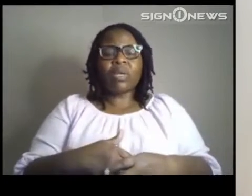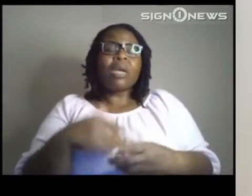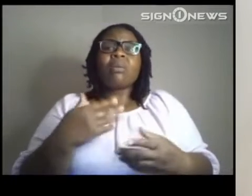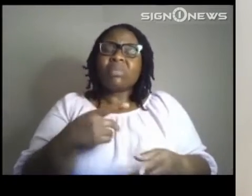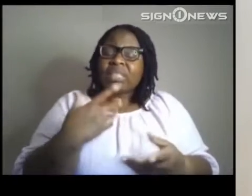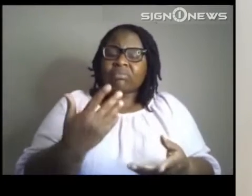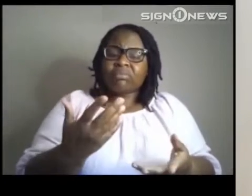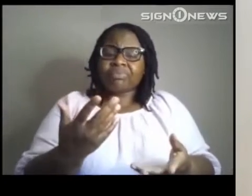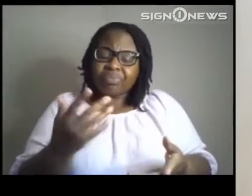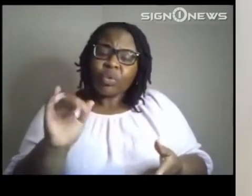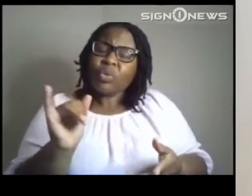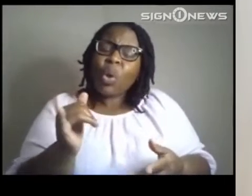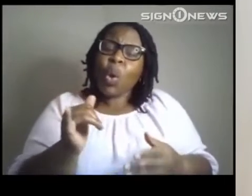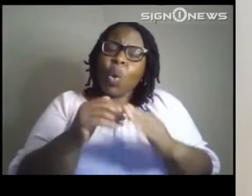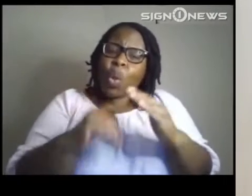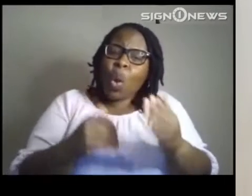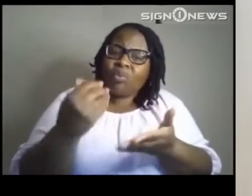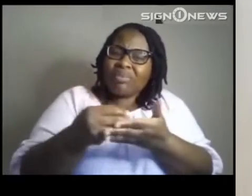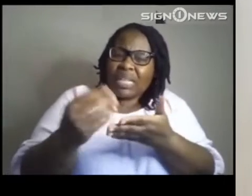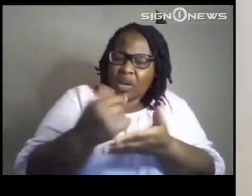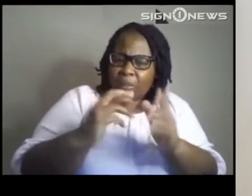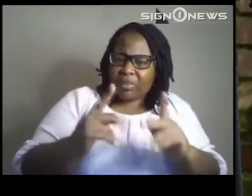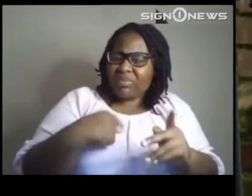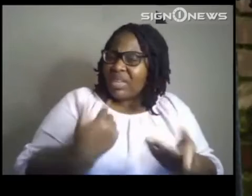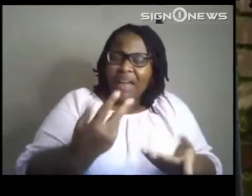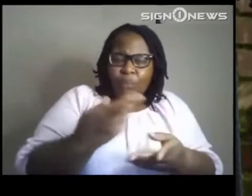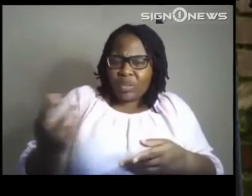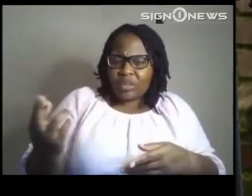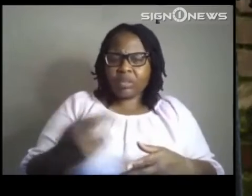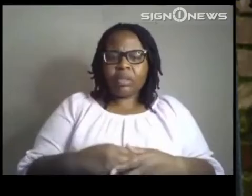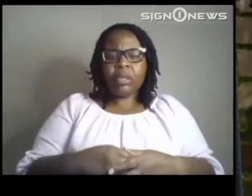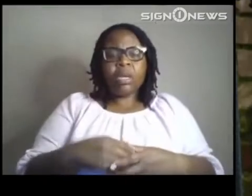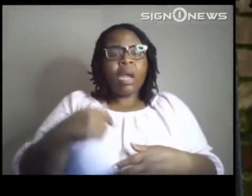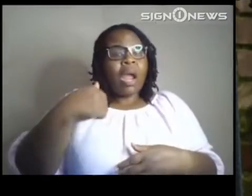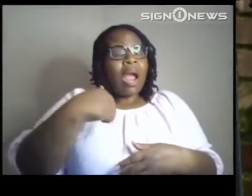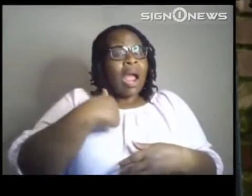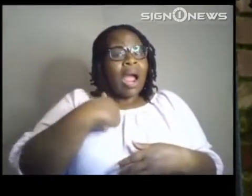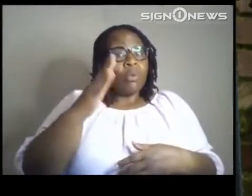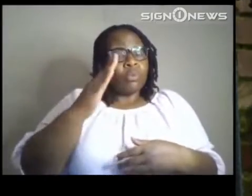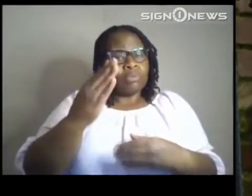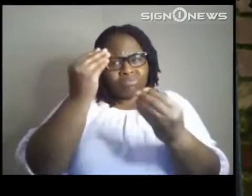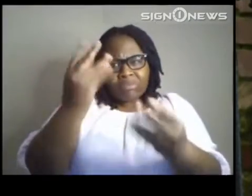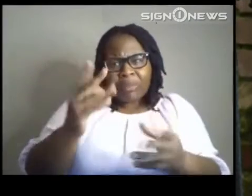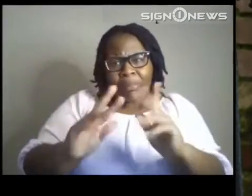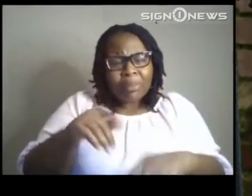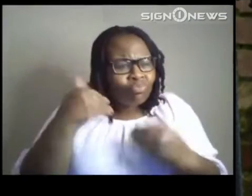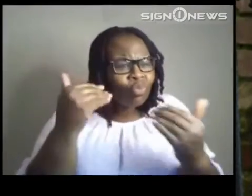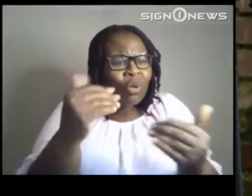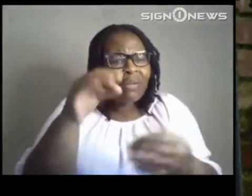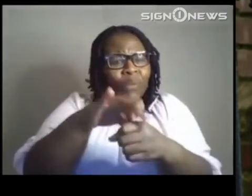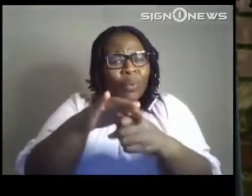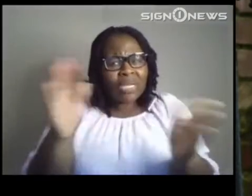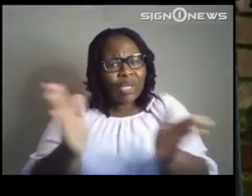I would tell people to vote or encourage people to continue to vote